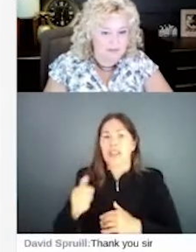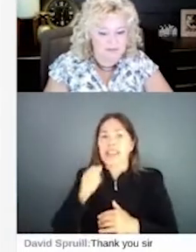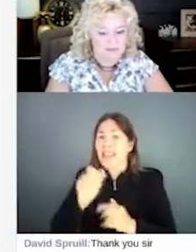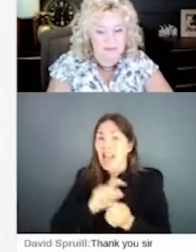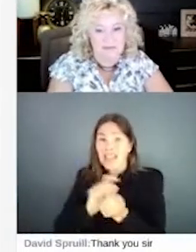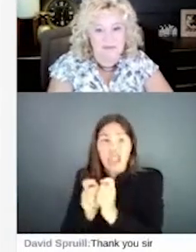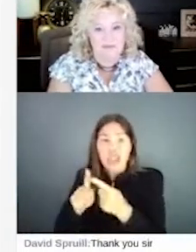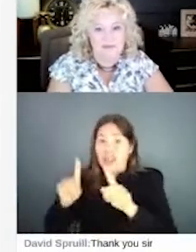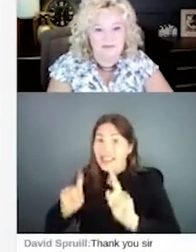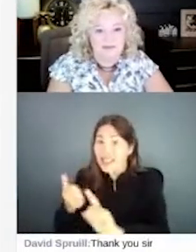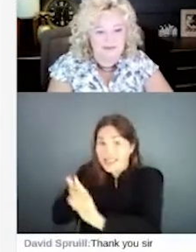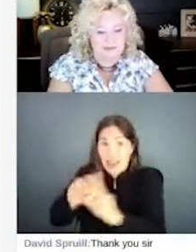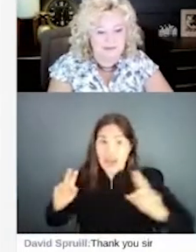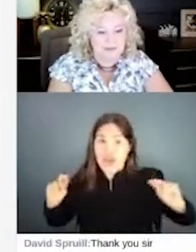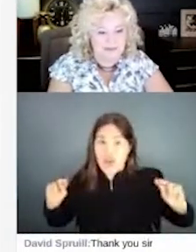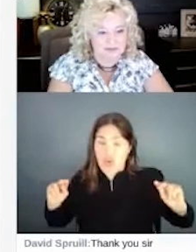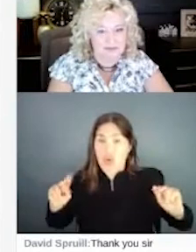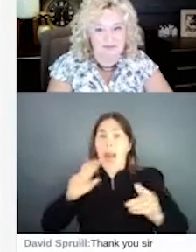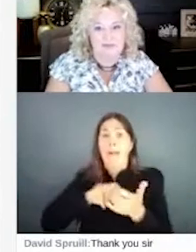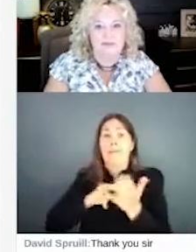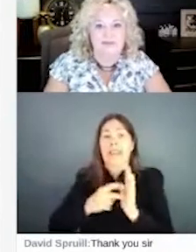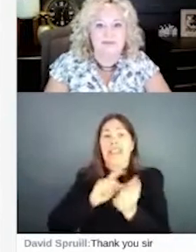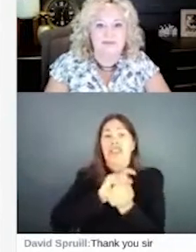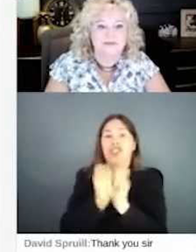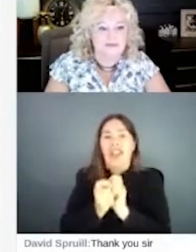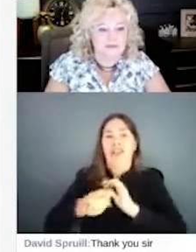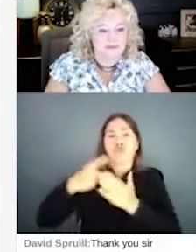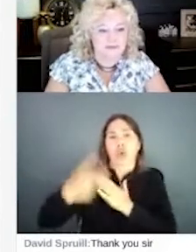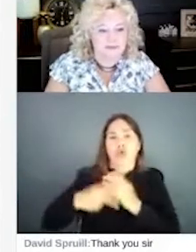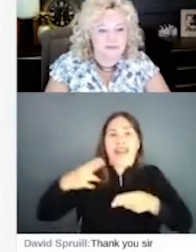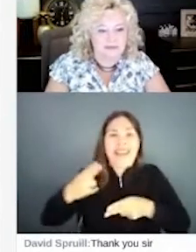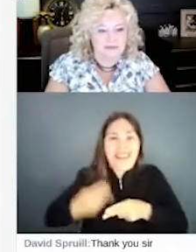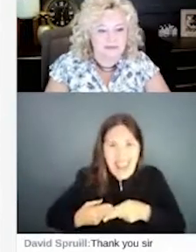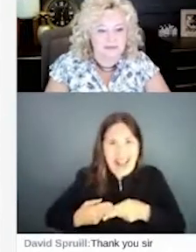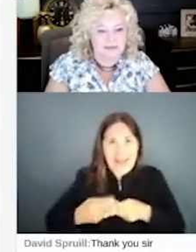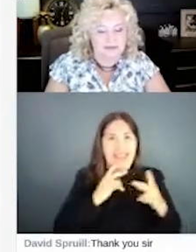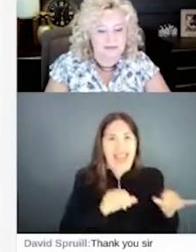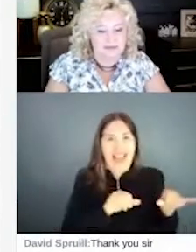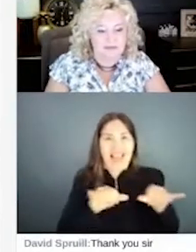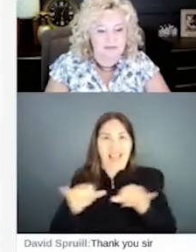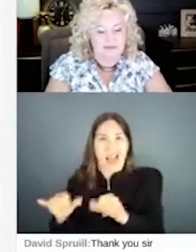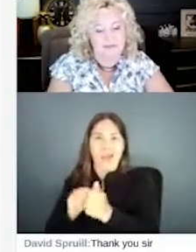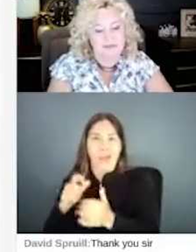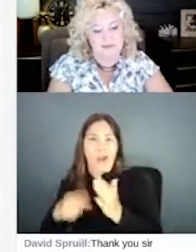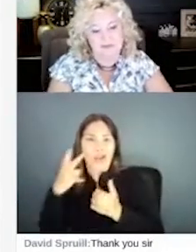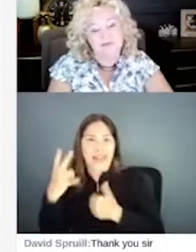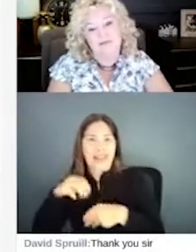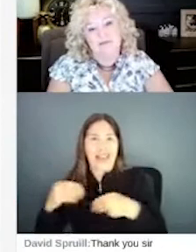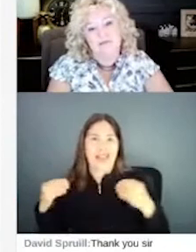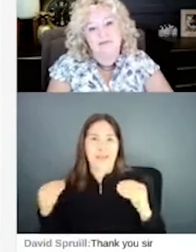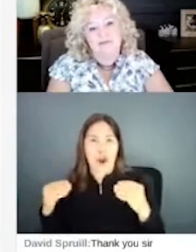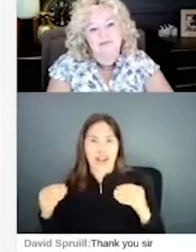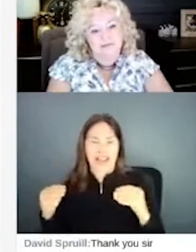to the exams themselves. This is a change of the program name that aligns with what we're seeing in the market. So all of